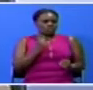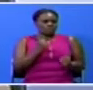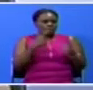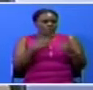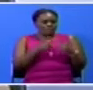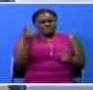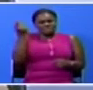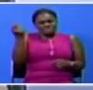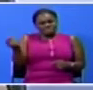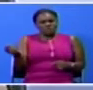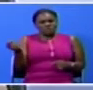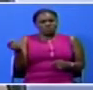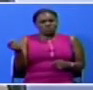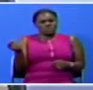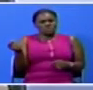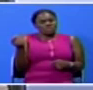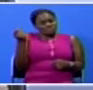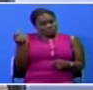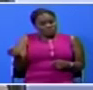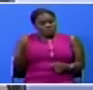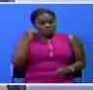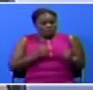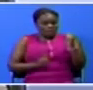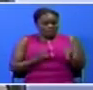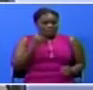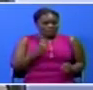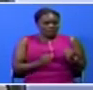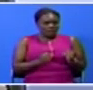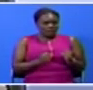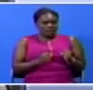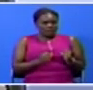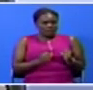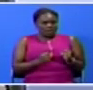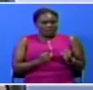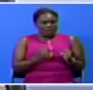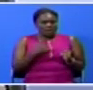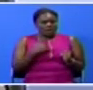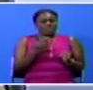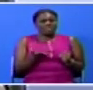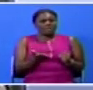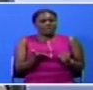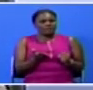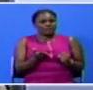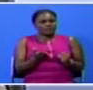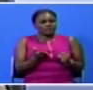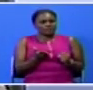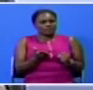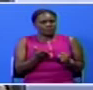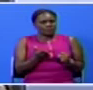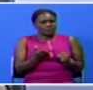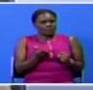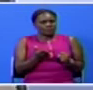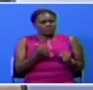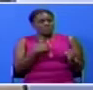but few of them pays athletes. So